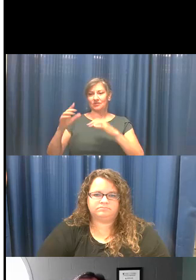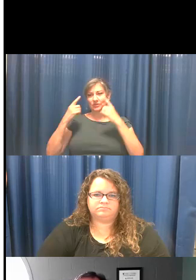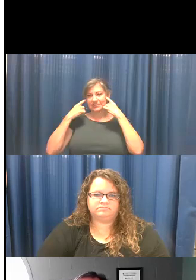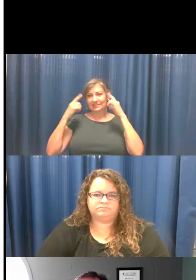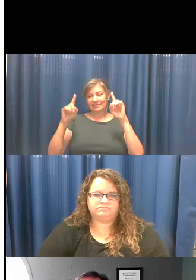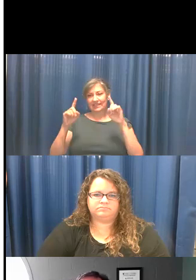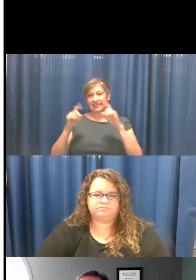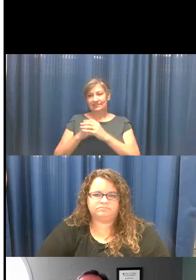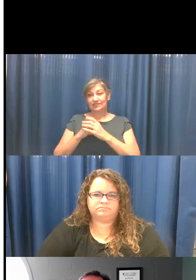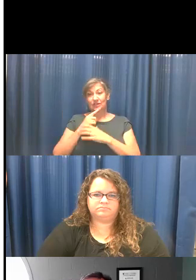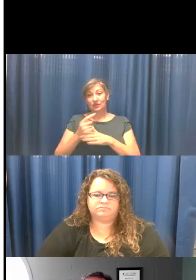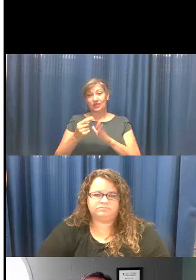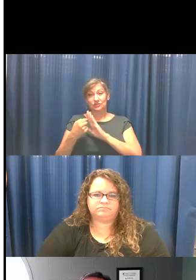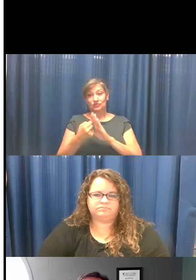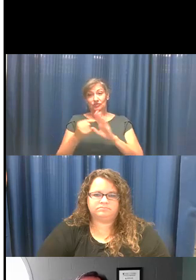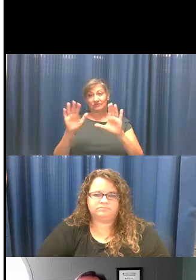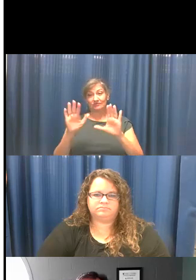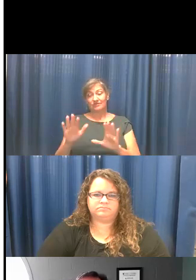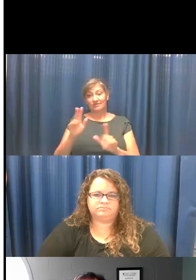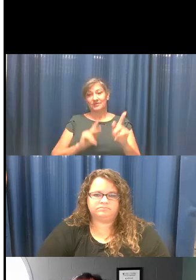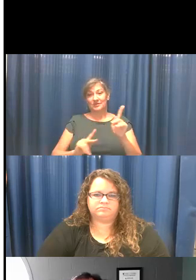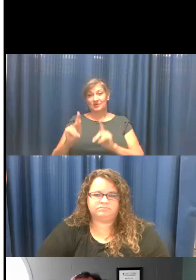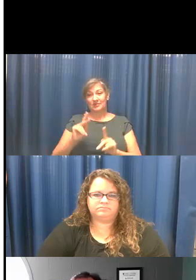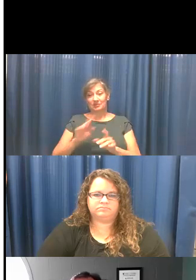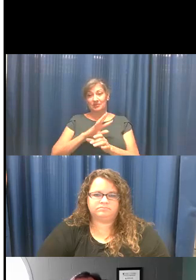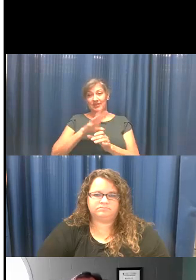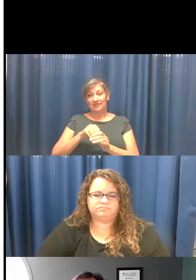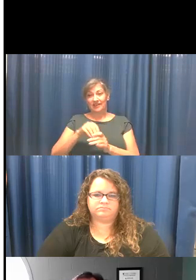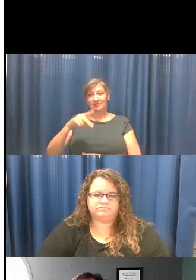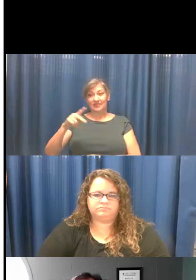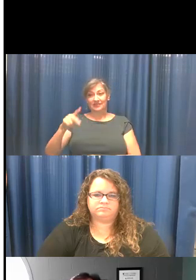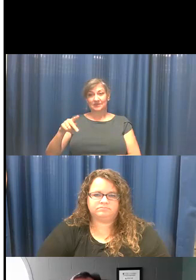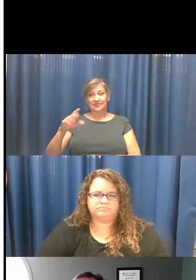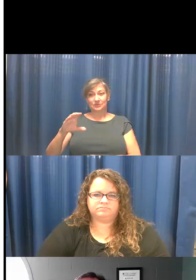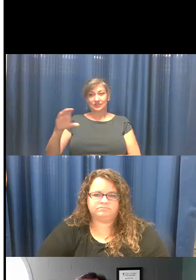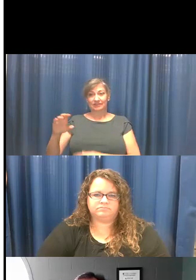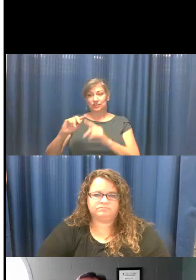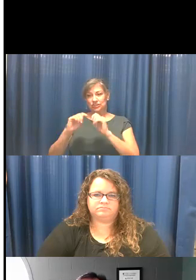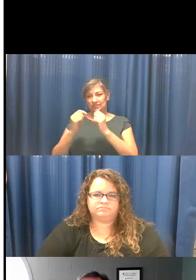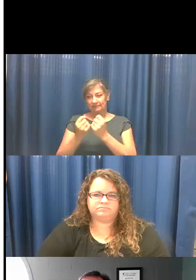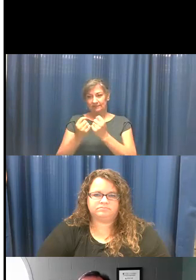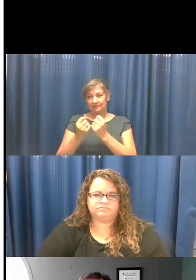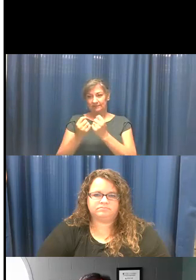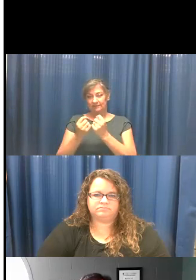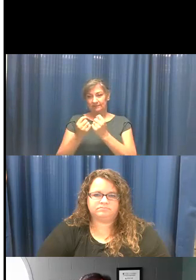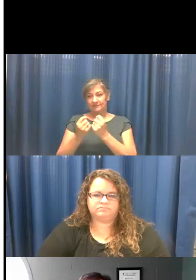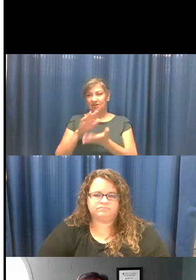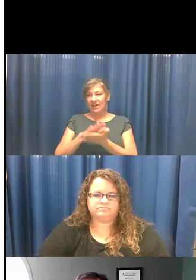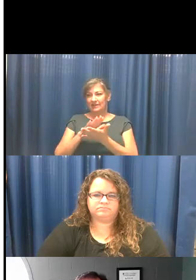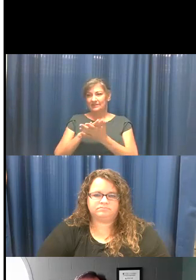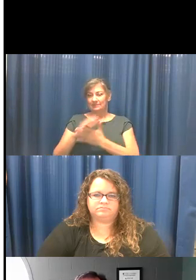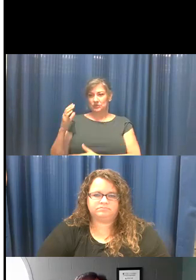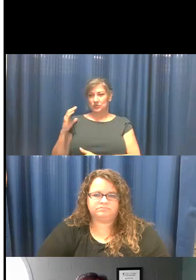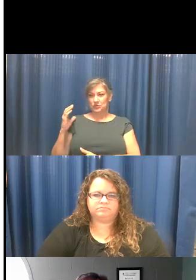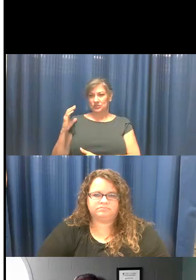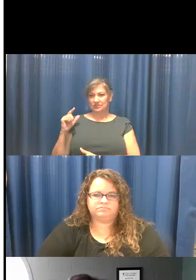testament to the incredible people who are part of the Pikes Peak Community College team. Our academic coaches, I think,